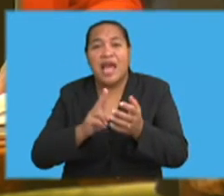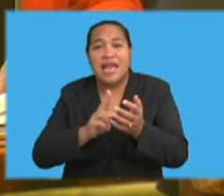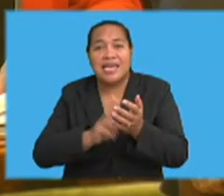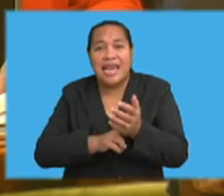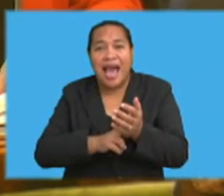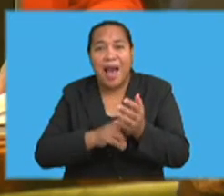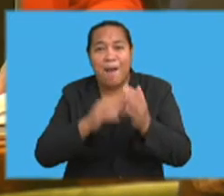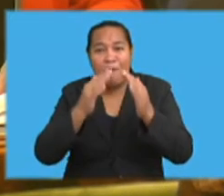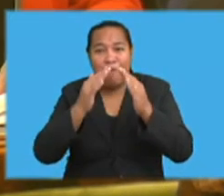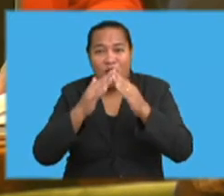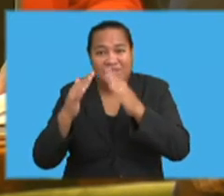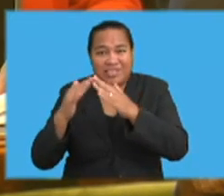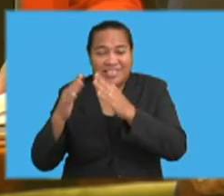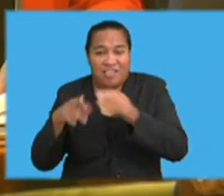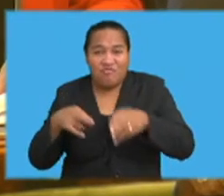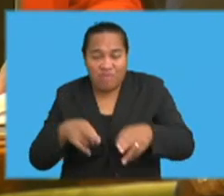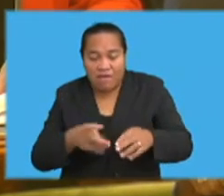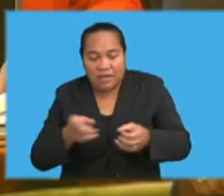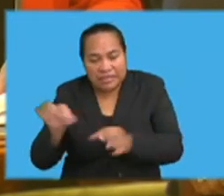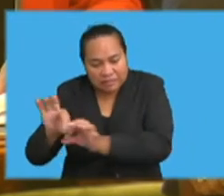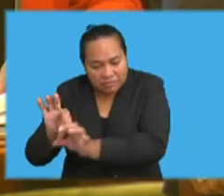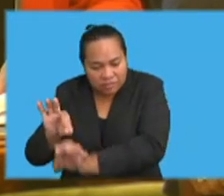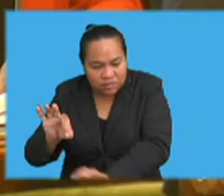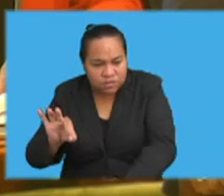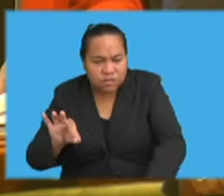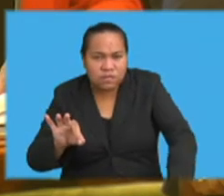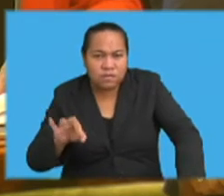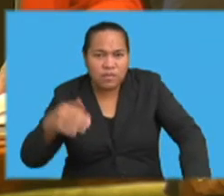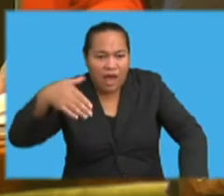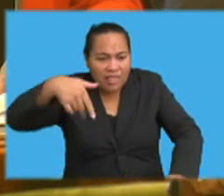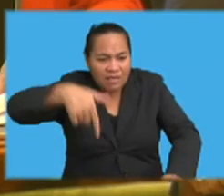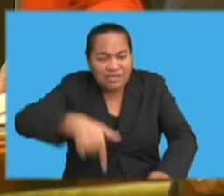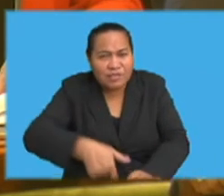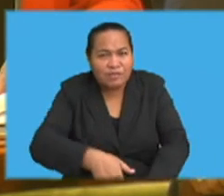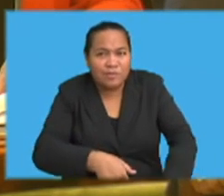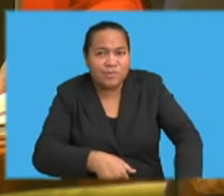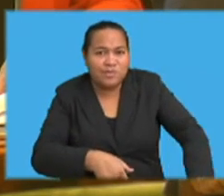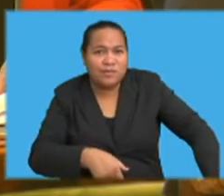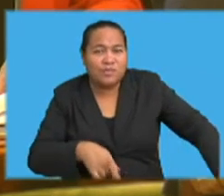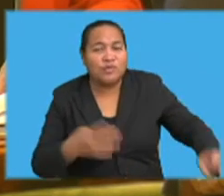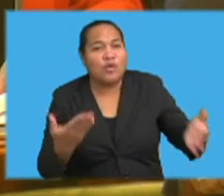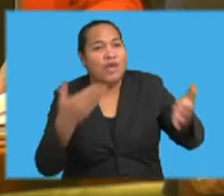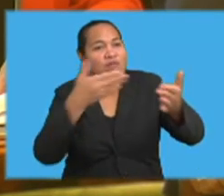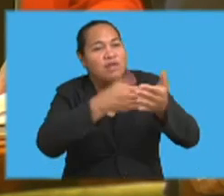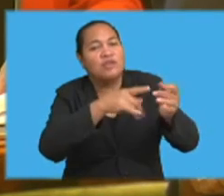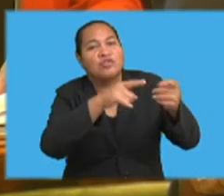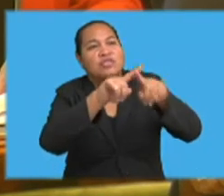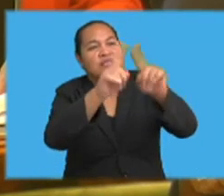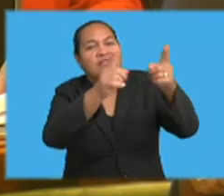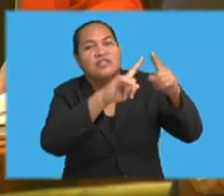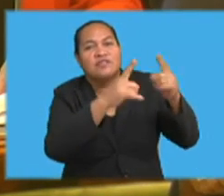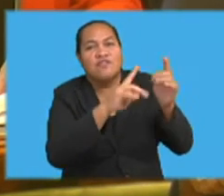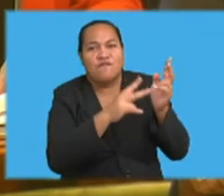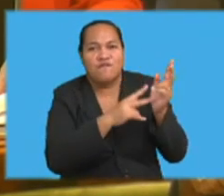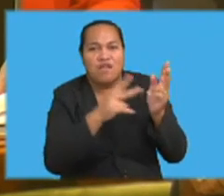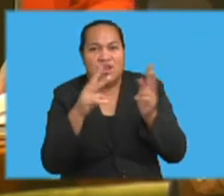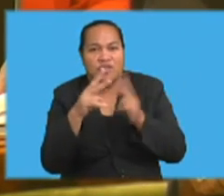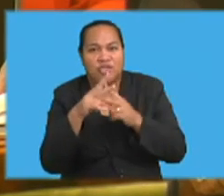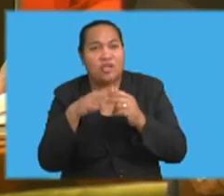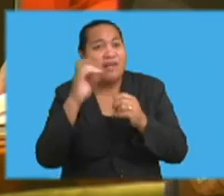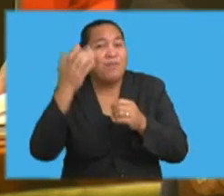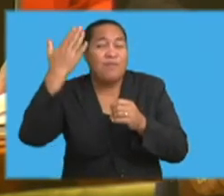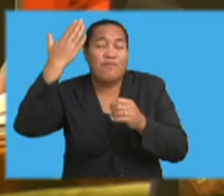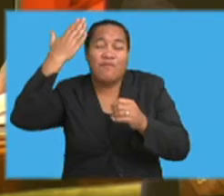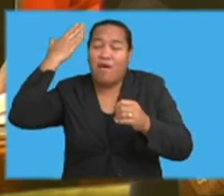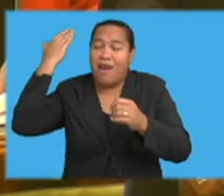efforts to provide clean and safe water to communities in geographically challenged locations who had never had access